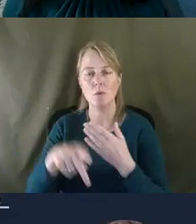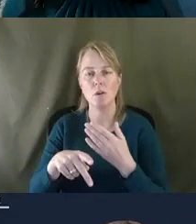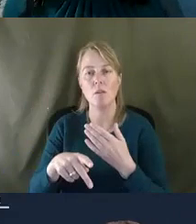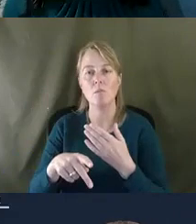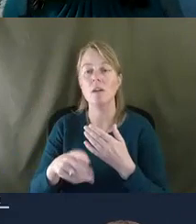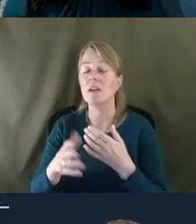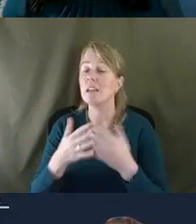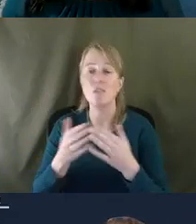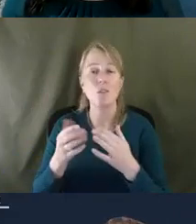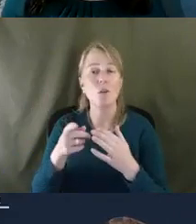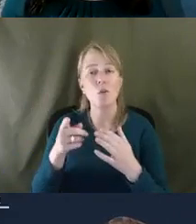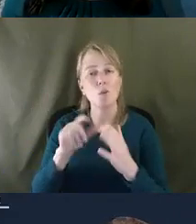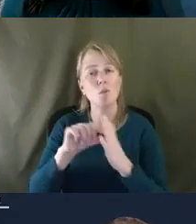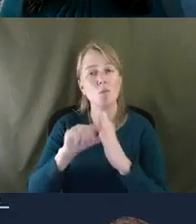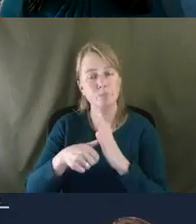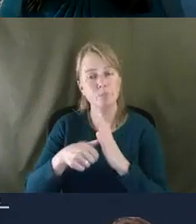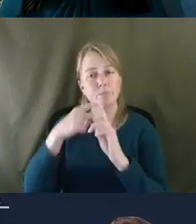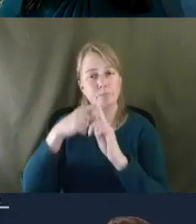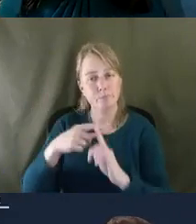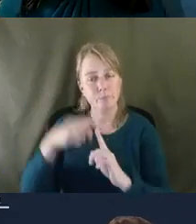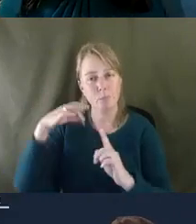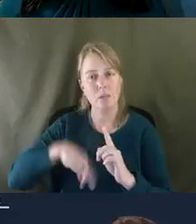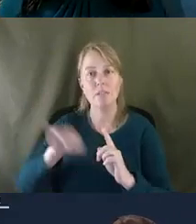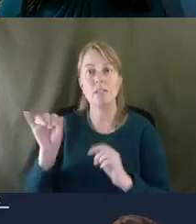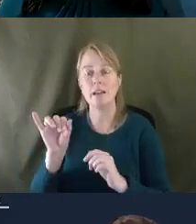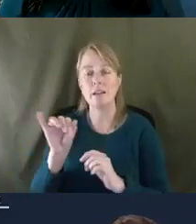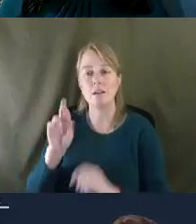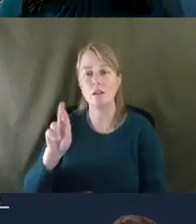point out the benefits like retention?